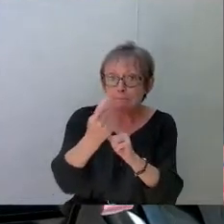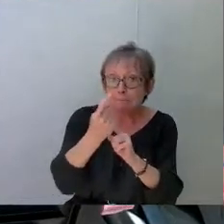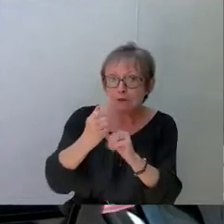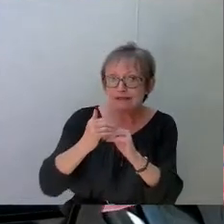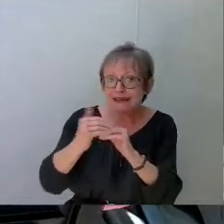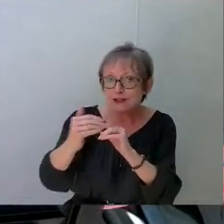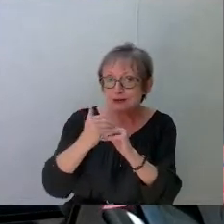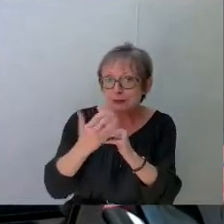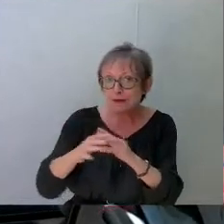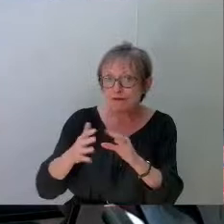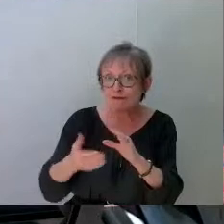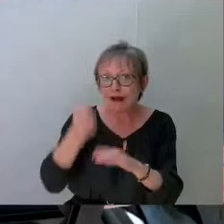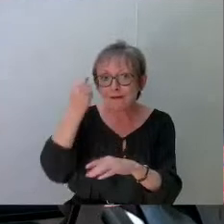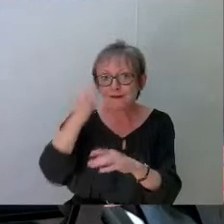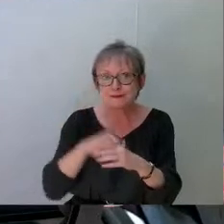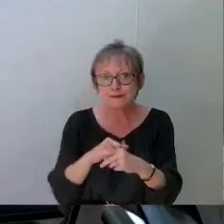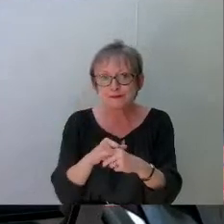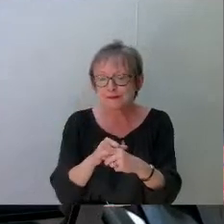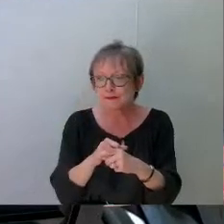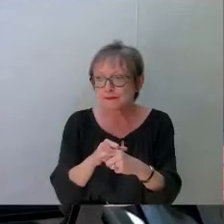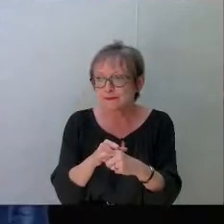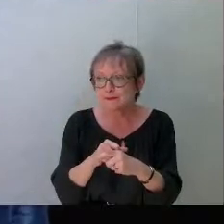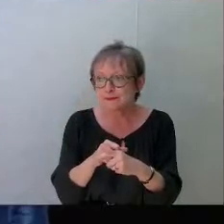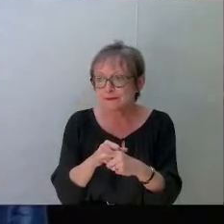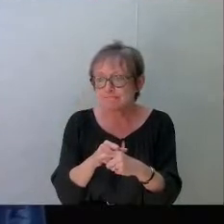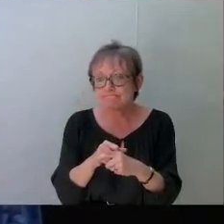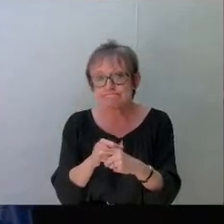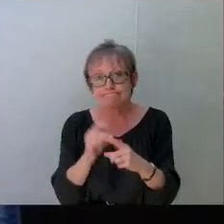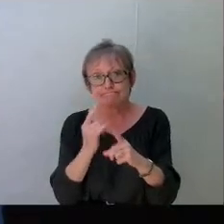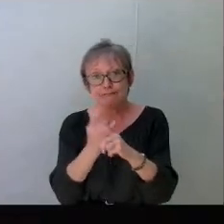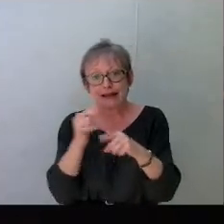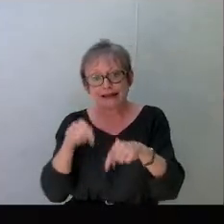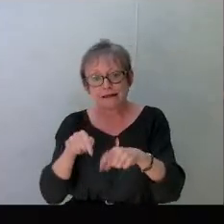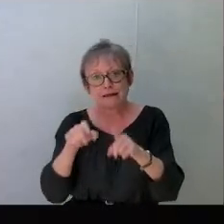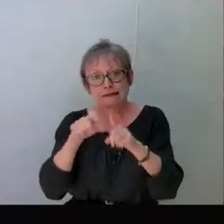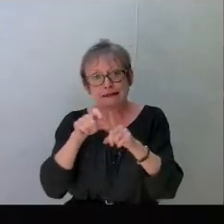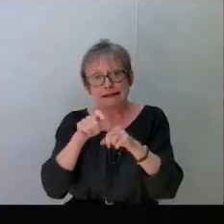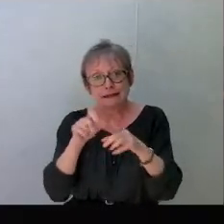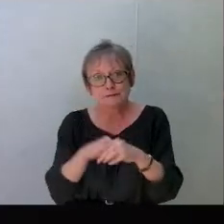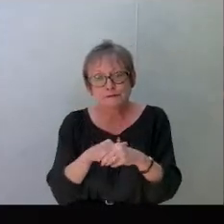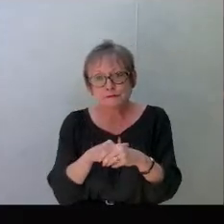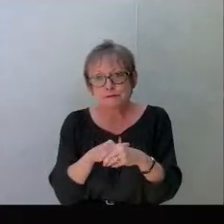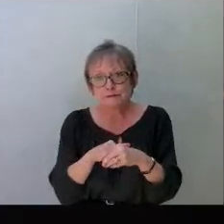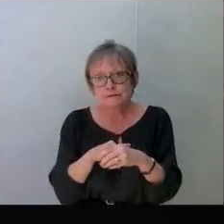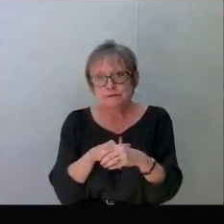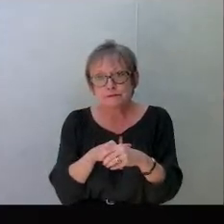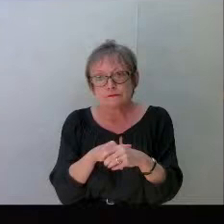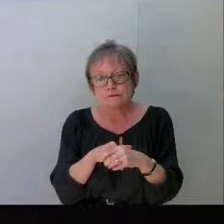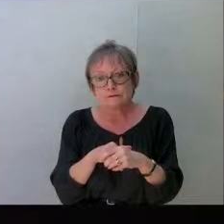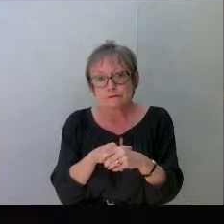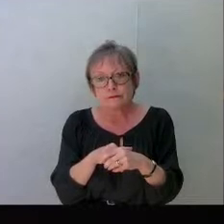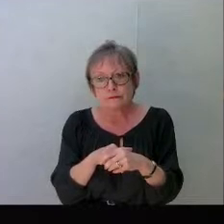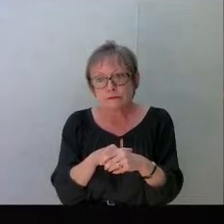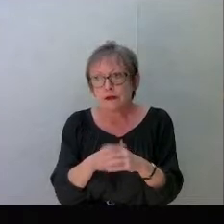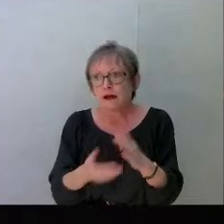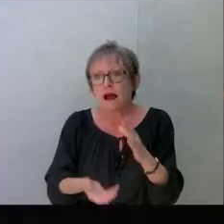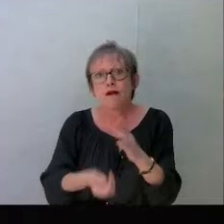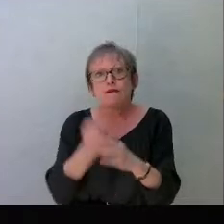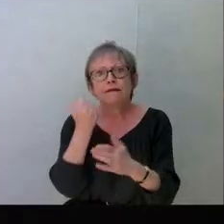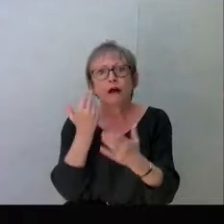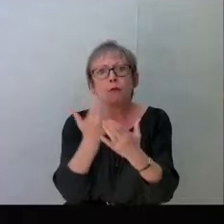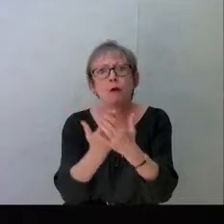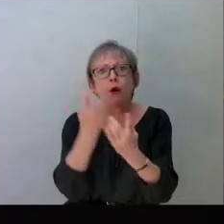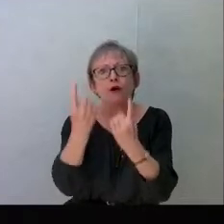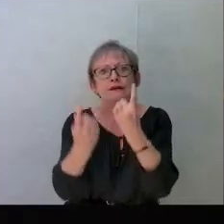stage who have met their life partners here in the Dundee journey. And you've definitely found out more about yourselves.